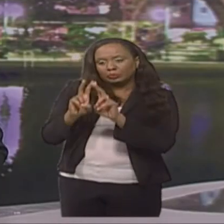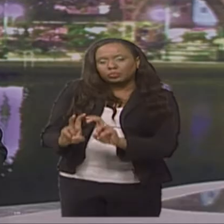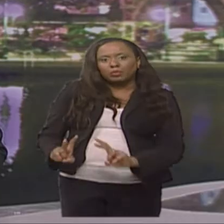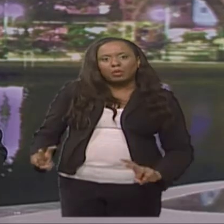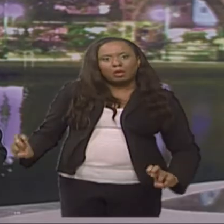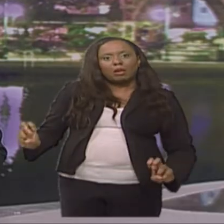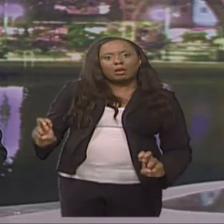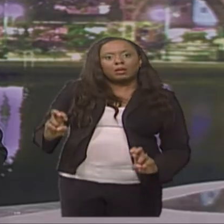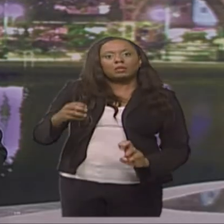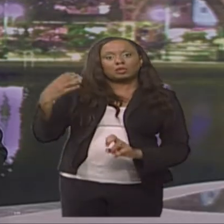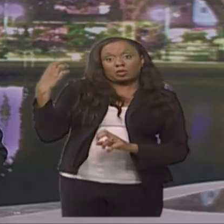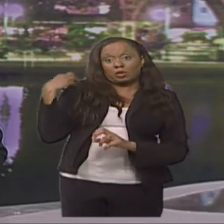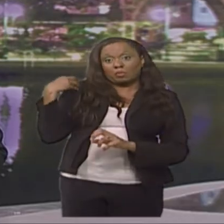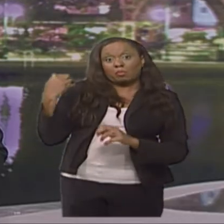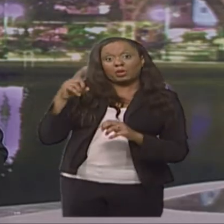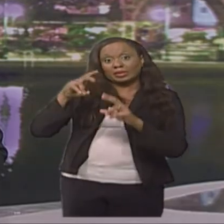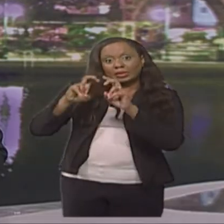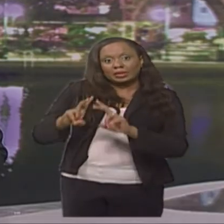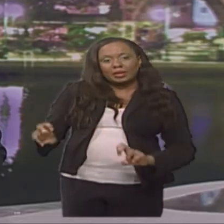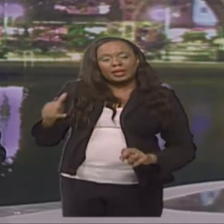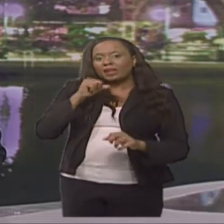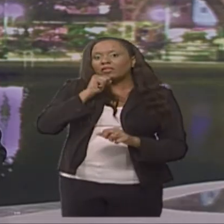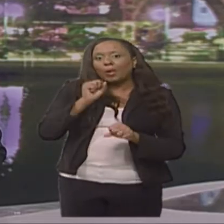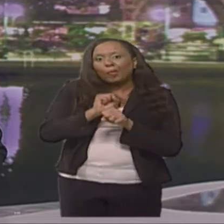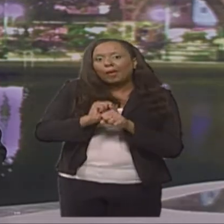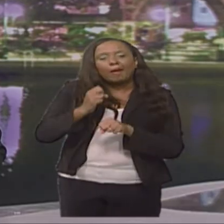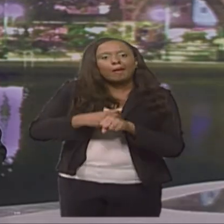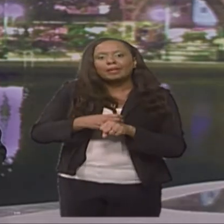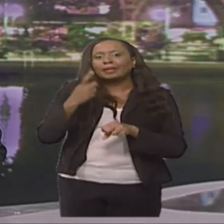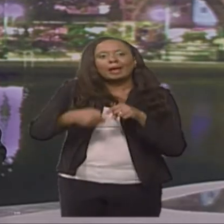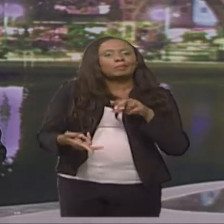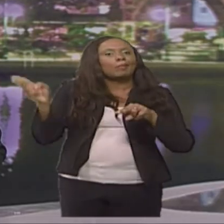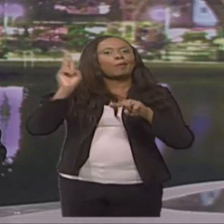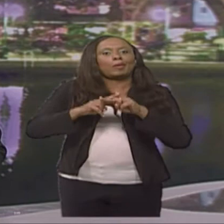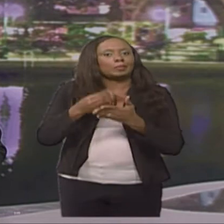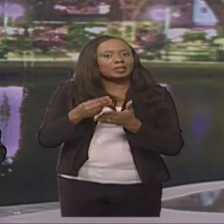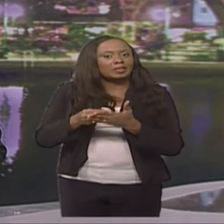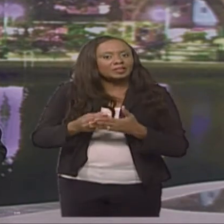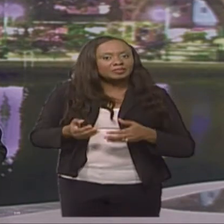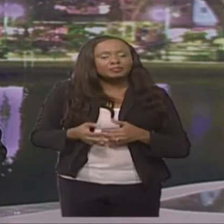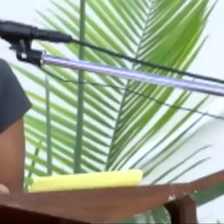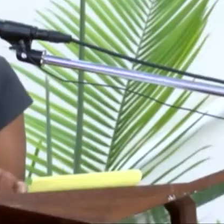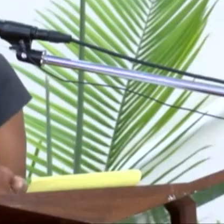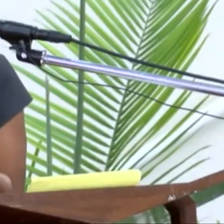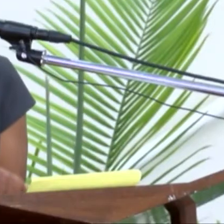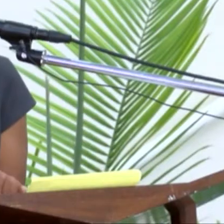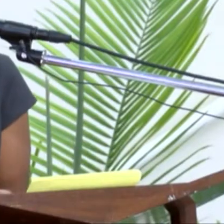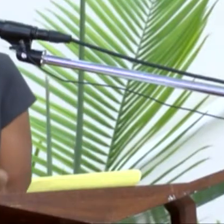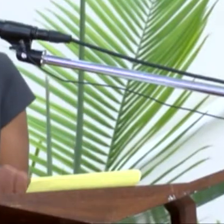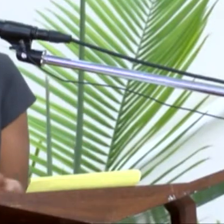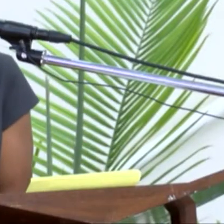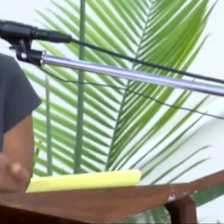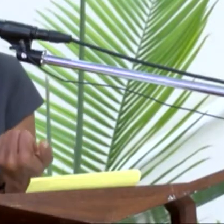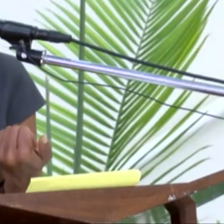as a result, stops them from getting performance-based salary increases. Targets aren't set, and because targets aren't set,